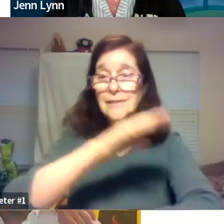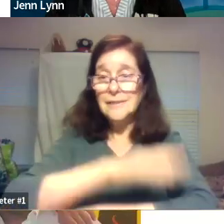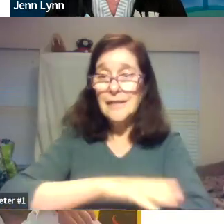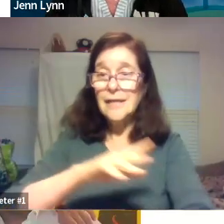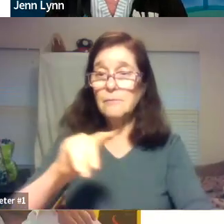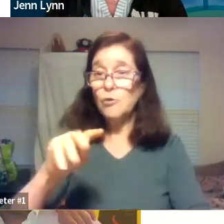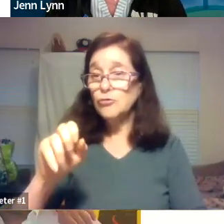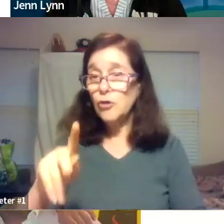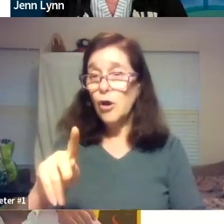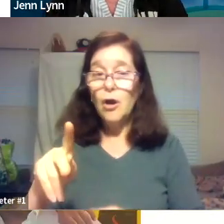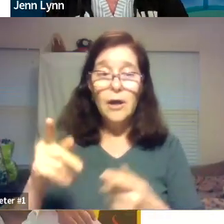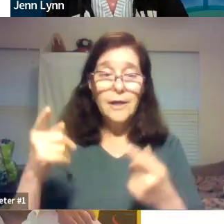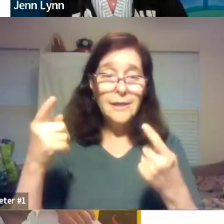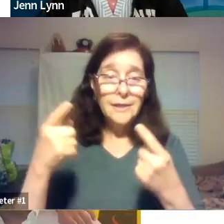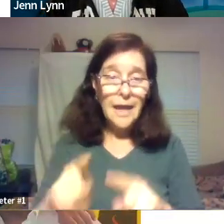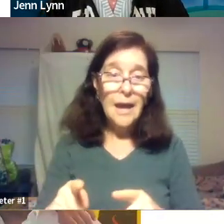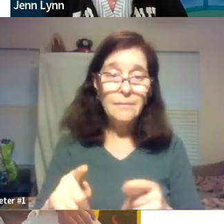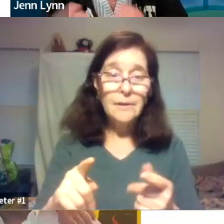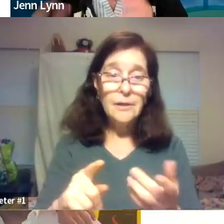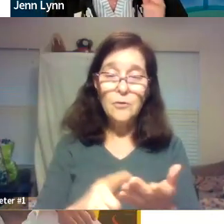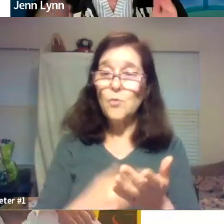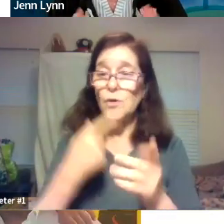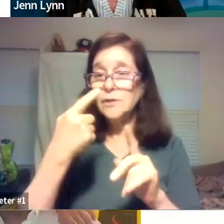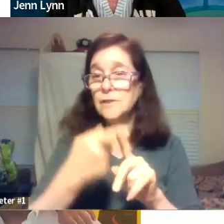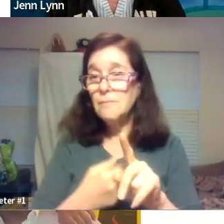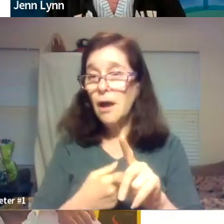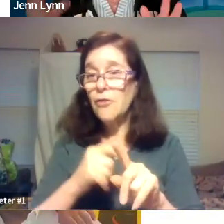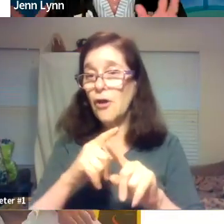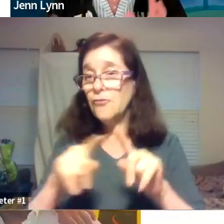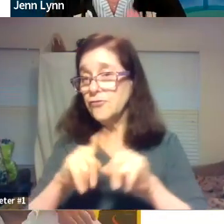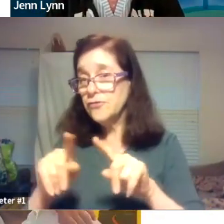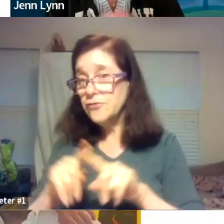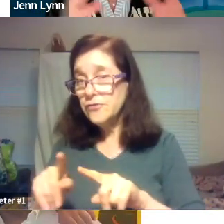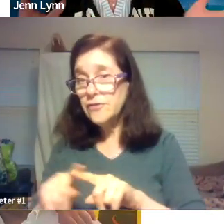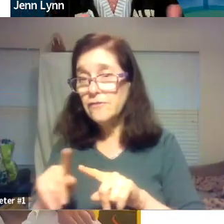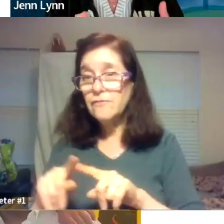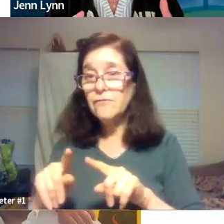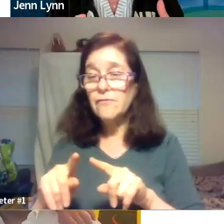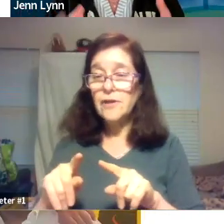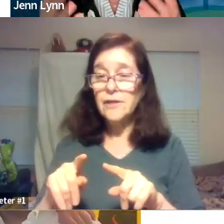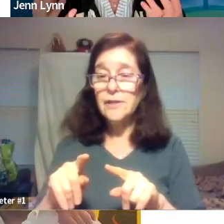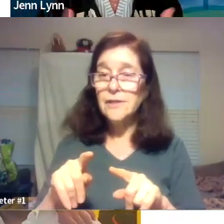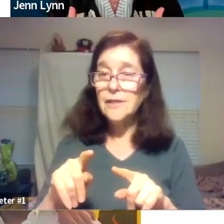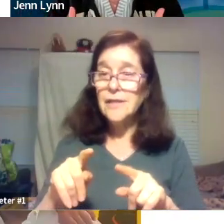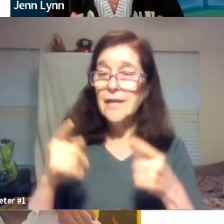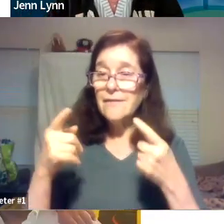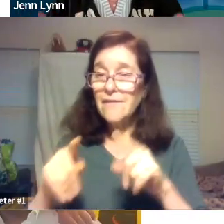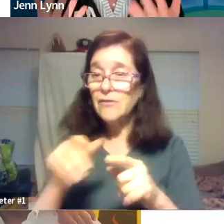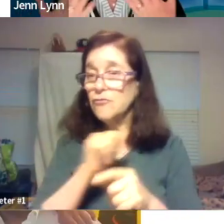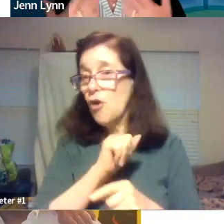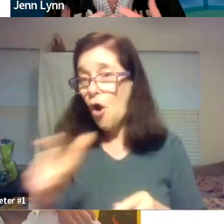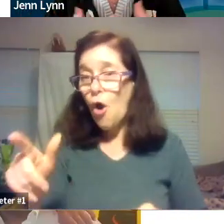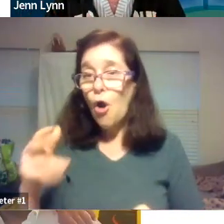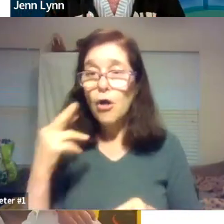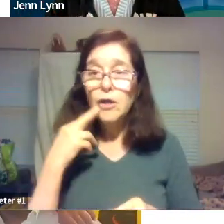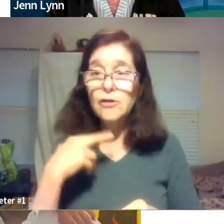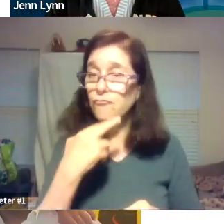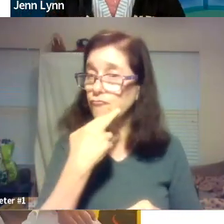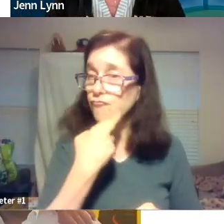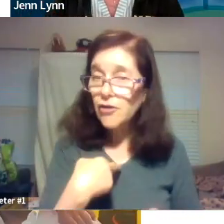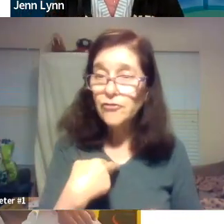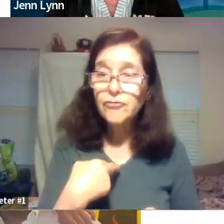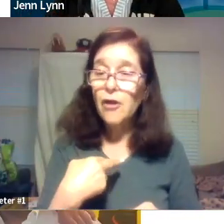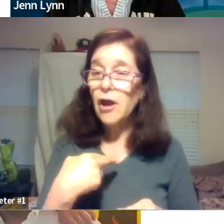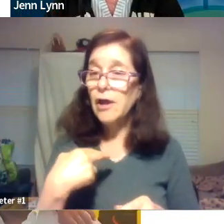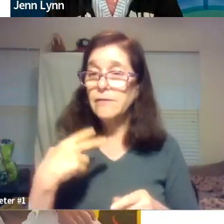very popular right now too, where they just all different events, all in restaurants, all in the community. So we're seen. And so we're not afraid